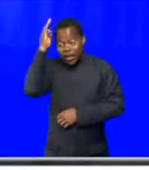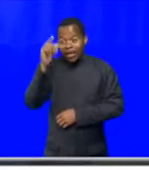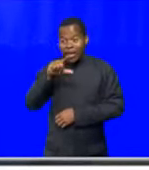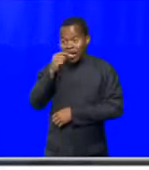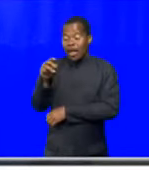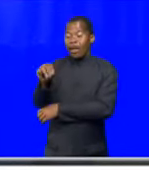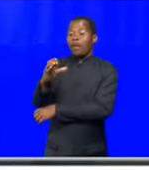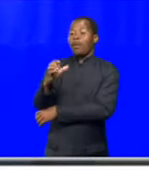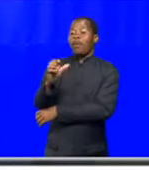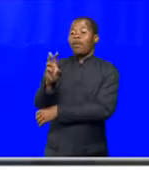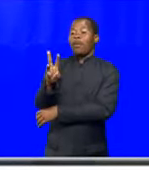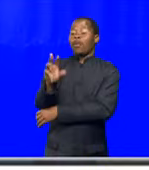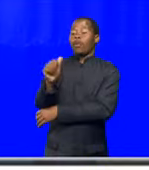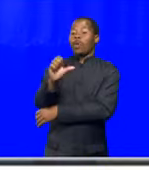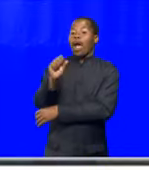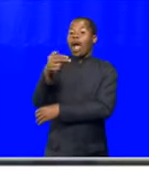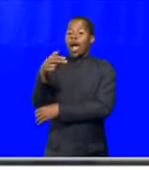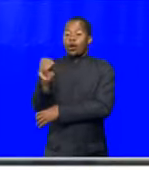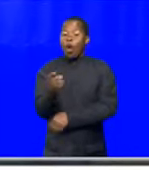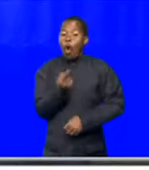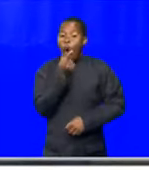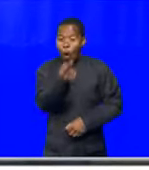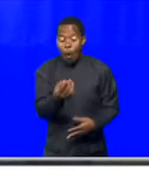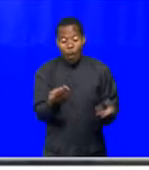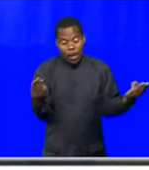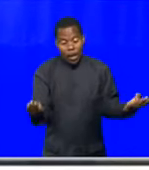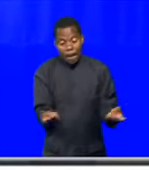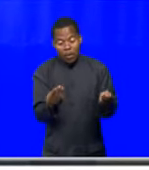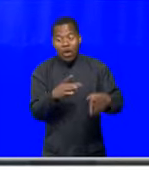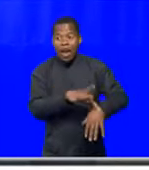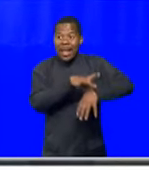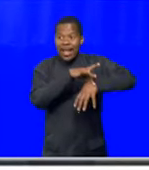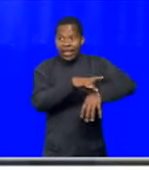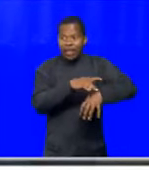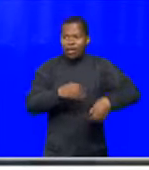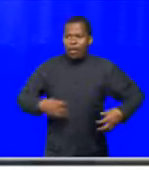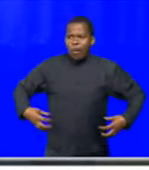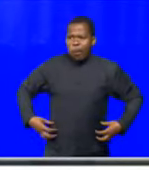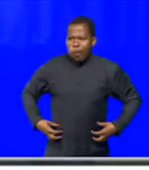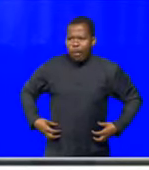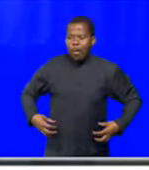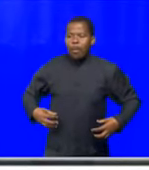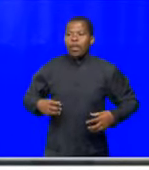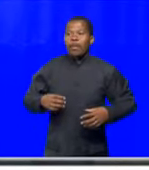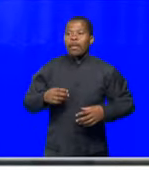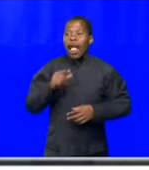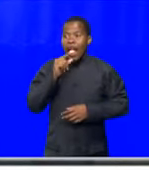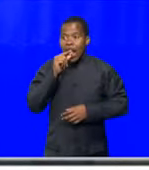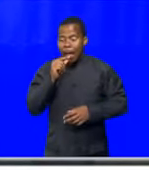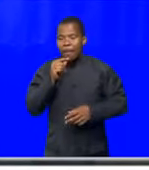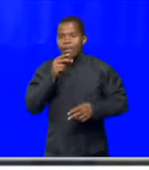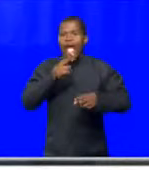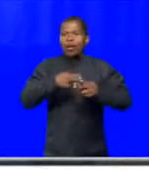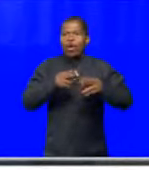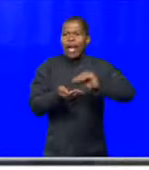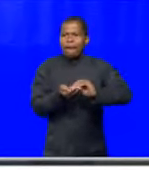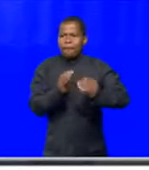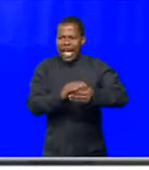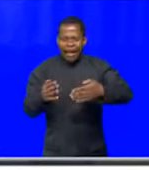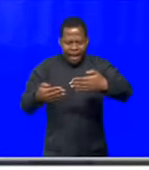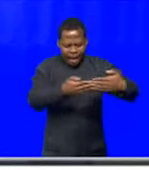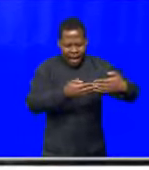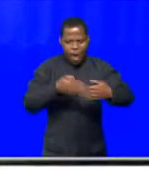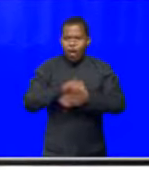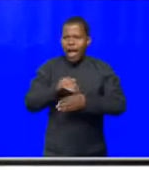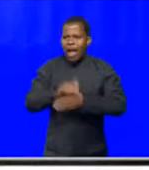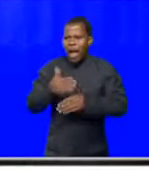of kidney or renal patients in the Kingdom of Eswatini have numerous needs, and this calls for support from Maswati and local